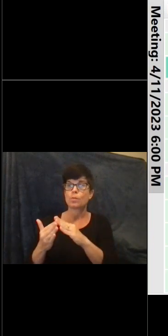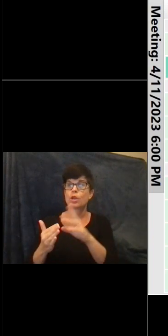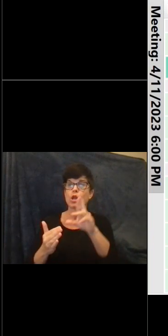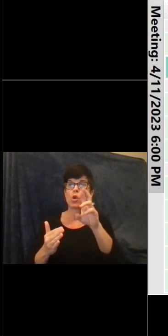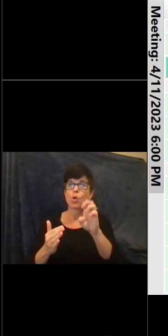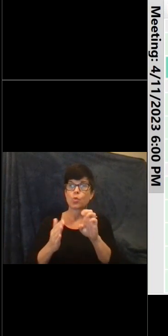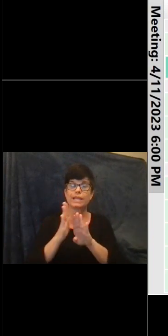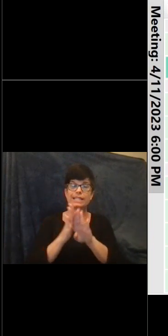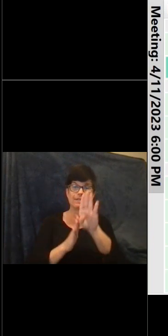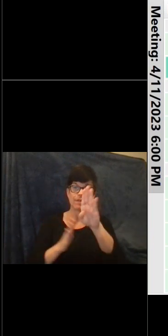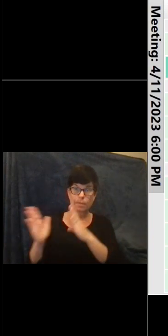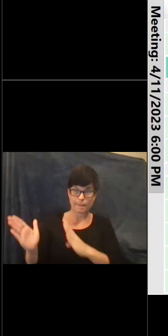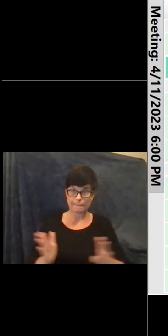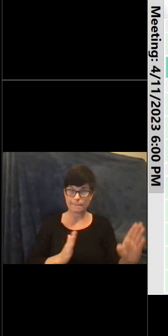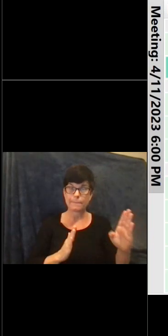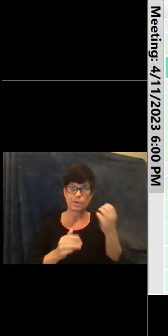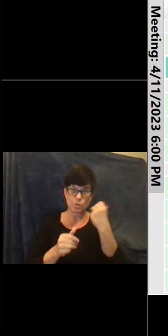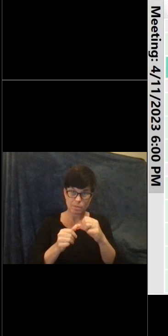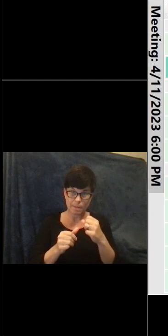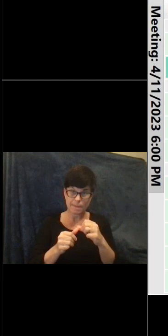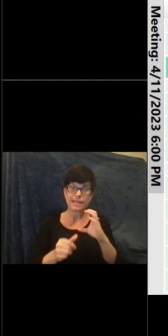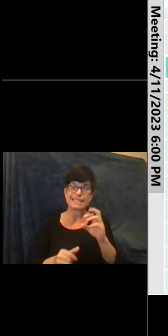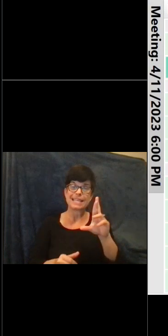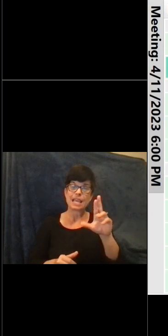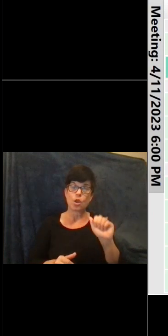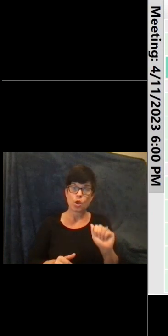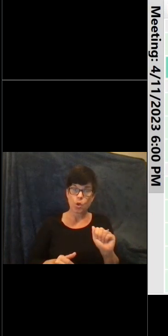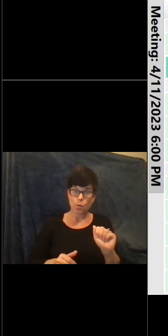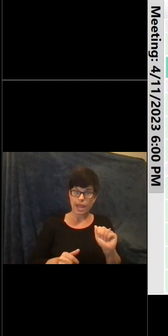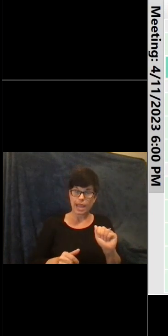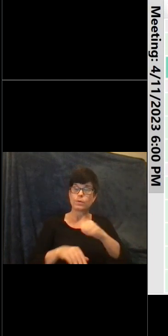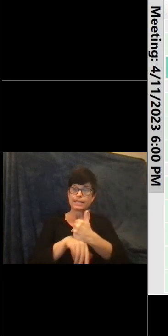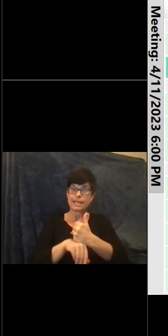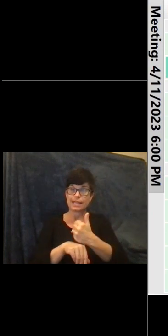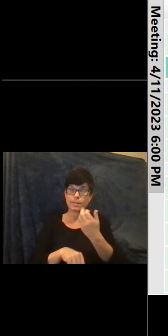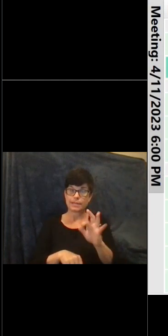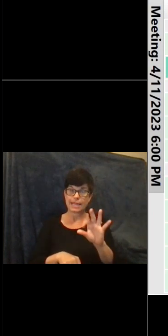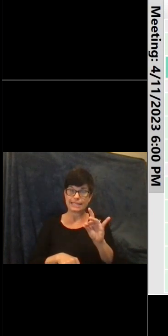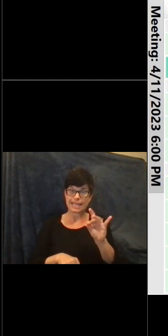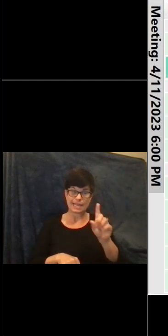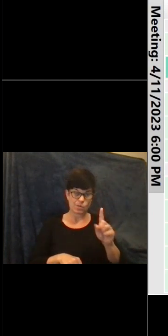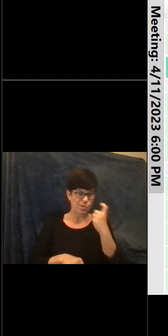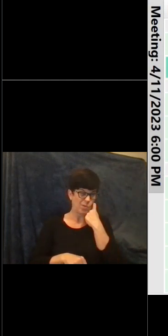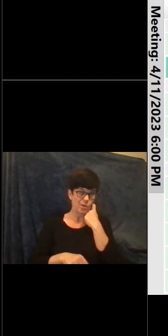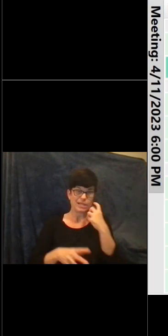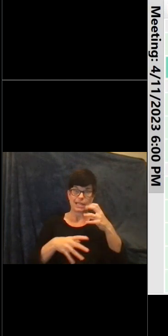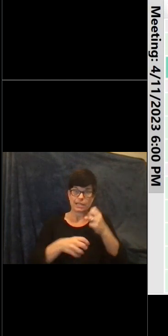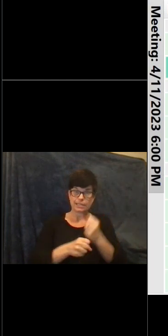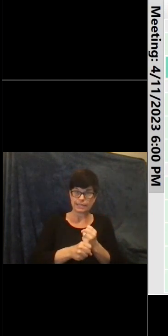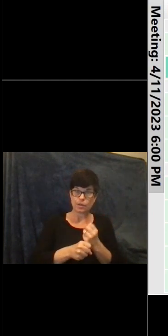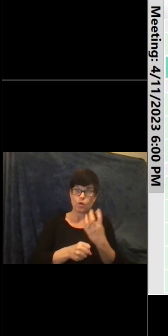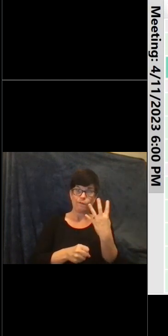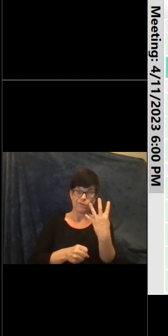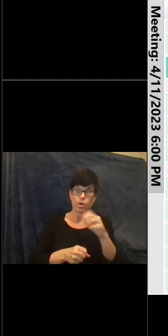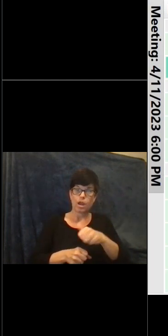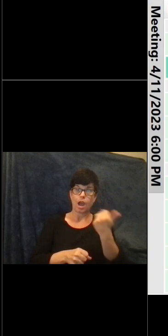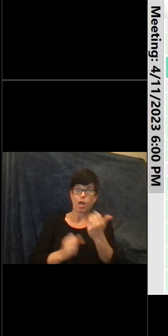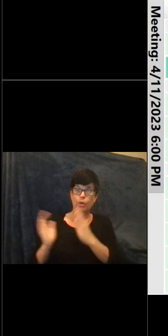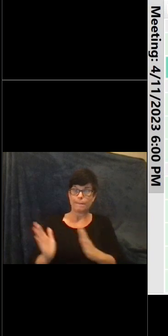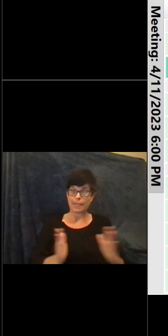know, the CRA was established in 1981. The most recent site plan was a consolidation of four previous plan.